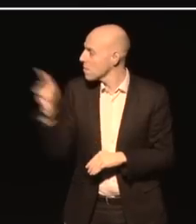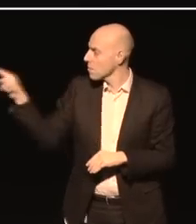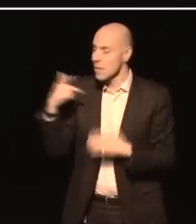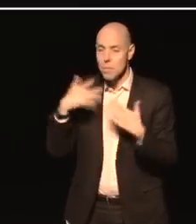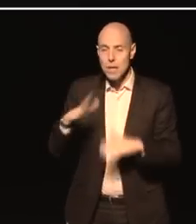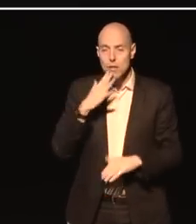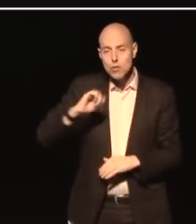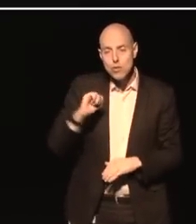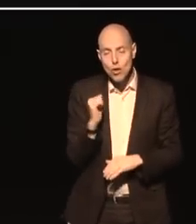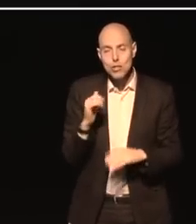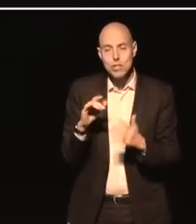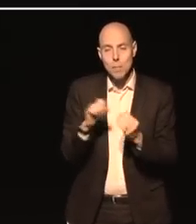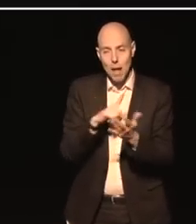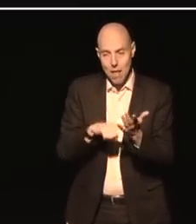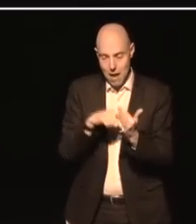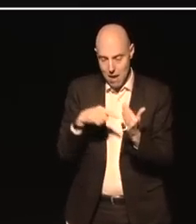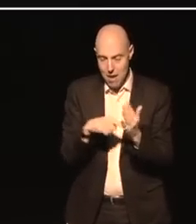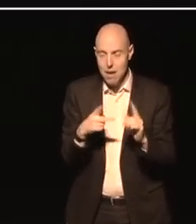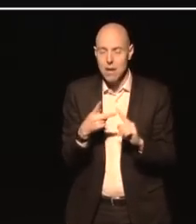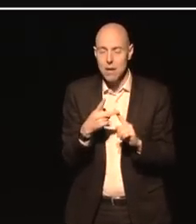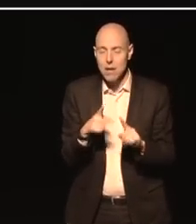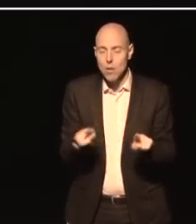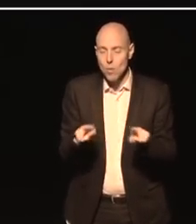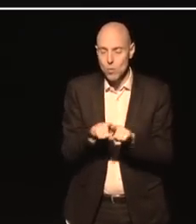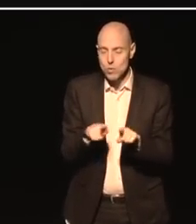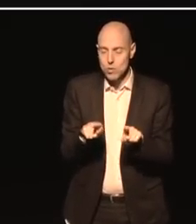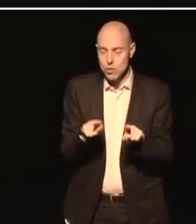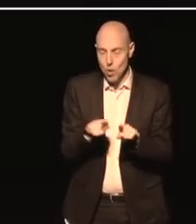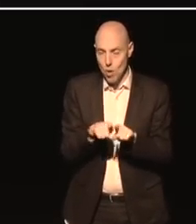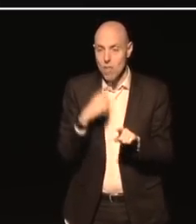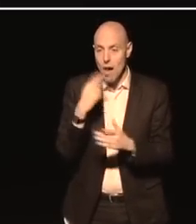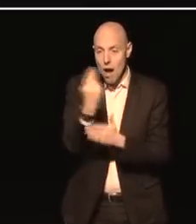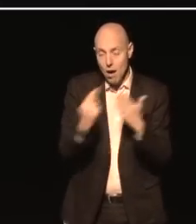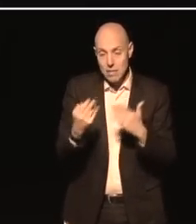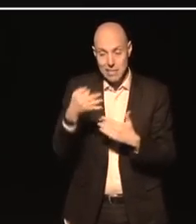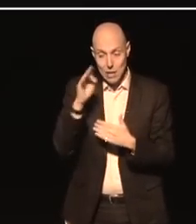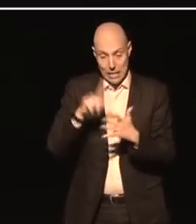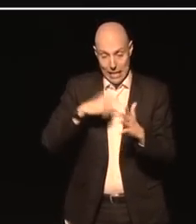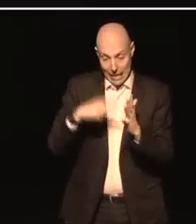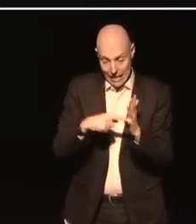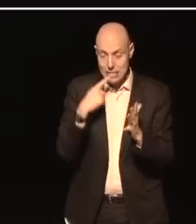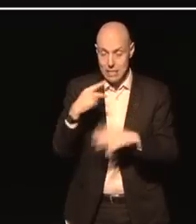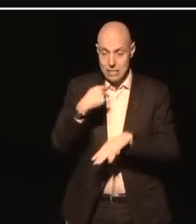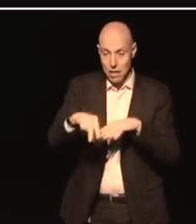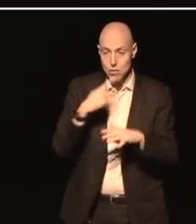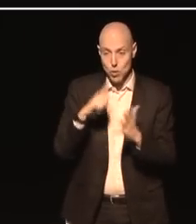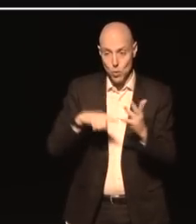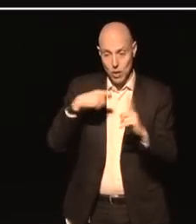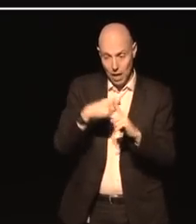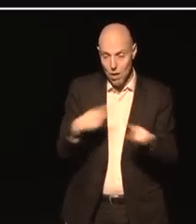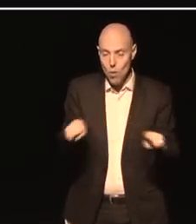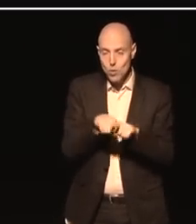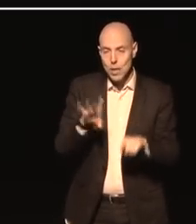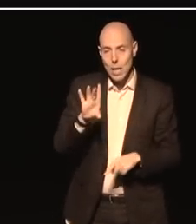and then the Royal Ballet as principal. She's also on the board of Arts Council East, Dance UK, and is a patron of the